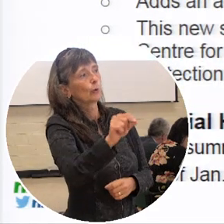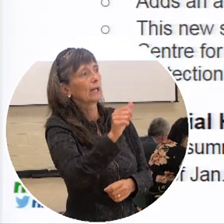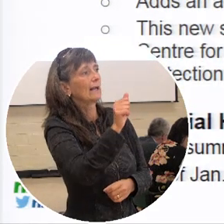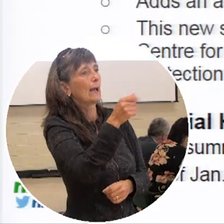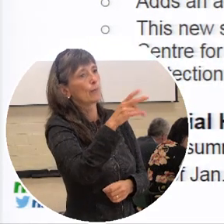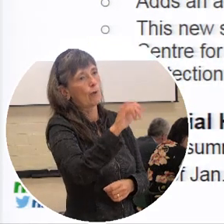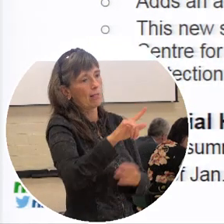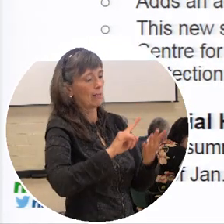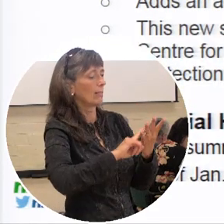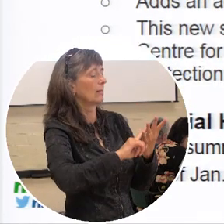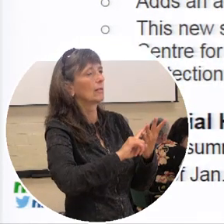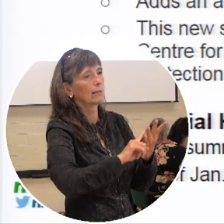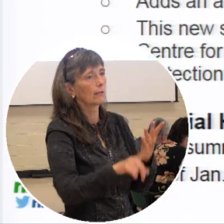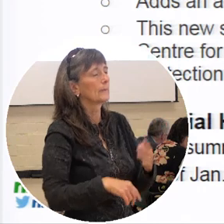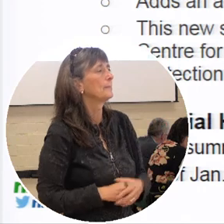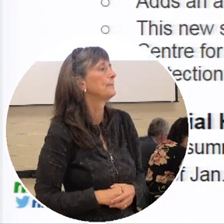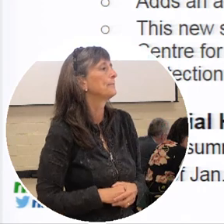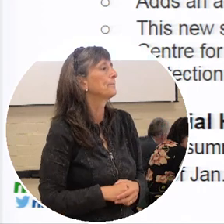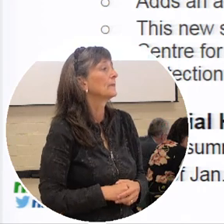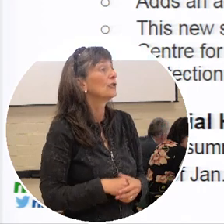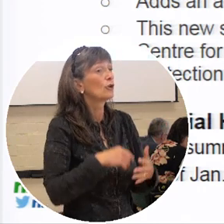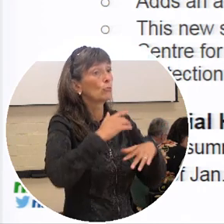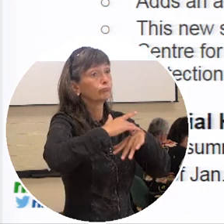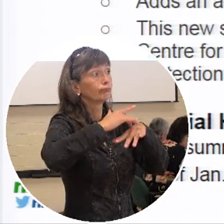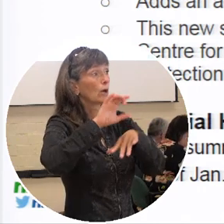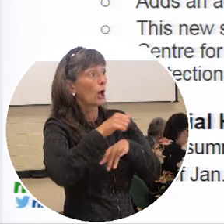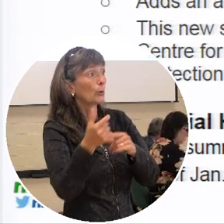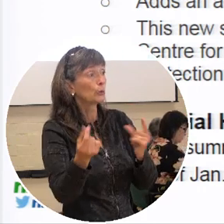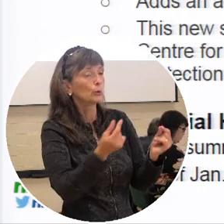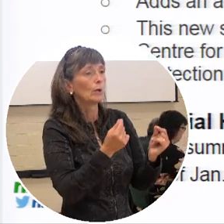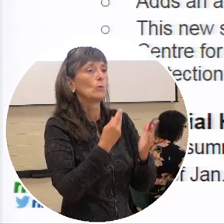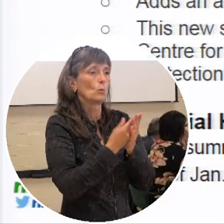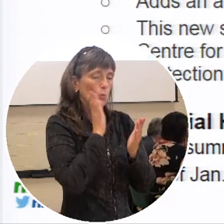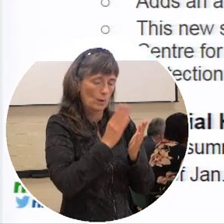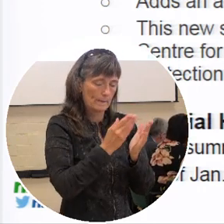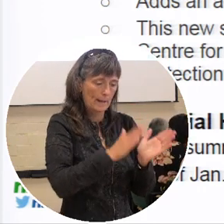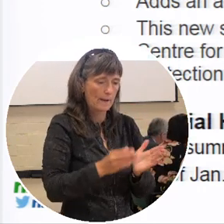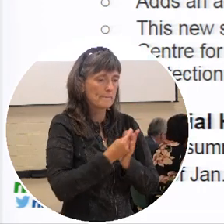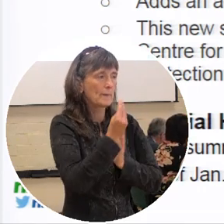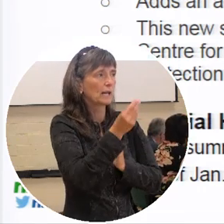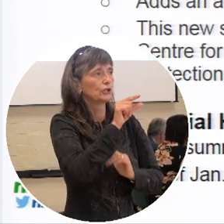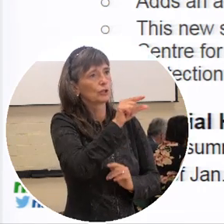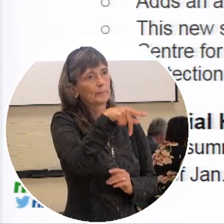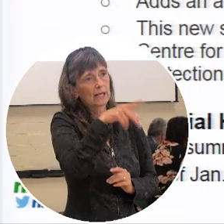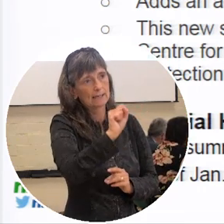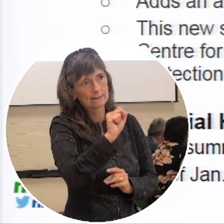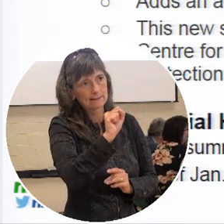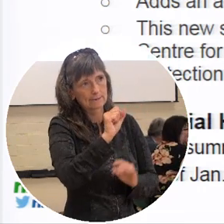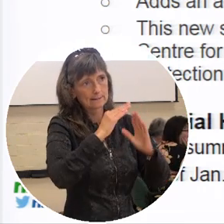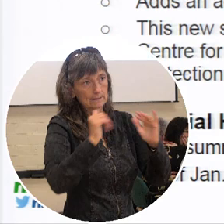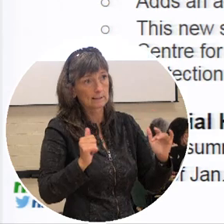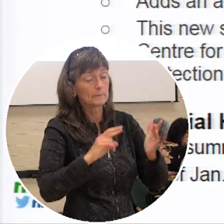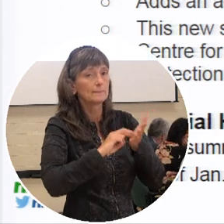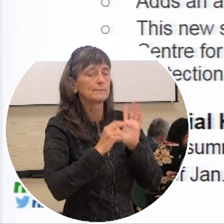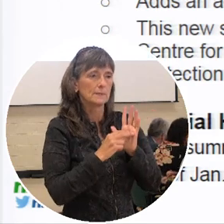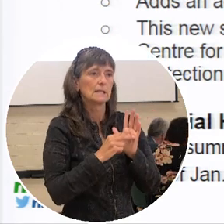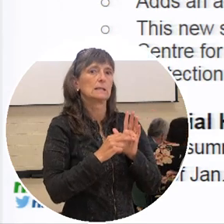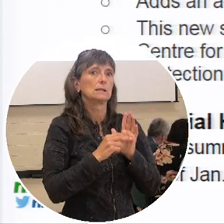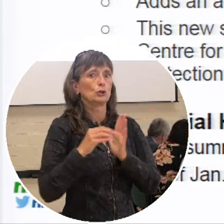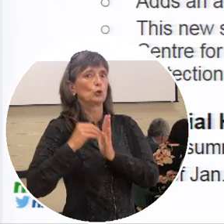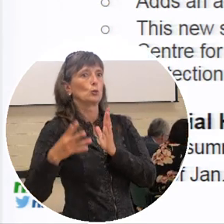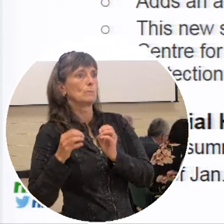Some other highlights for this year's strategic plan, purchase of a GPS system. So what that'll do, it'll enhance student safety because we'll